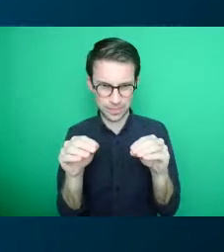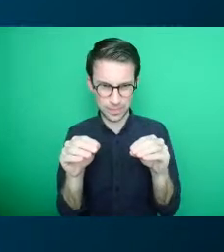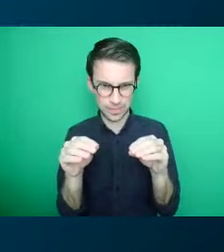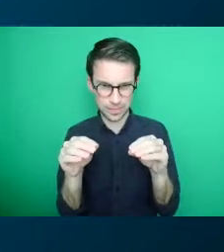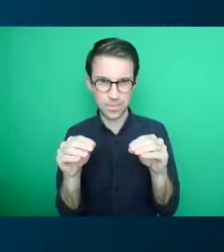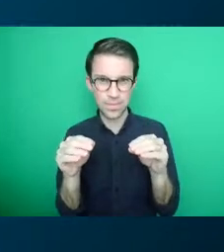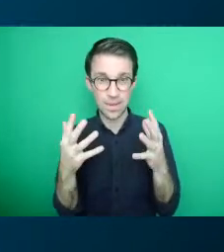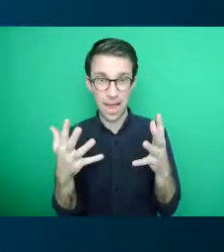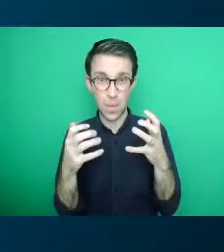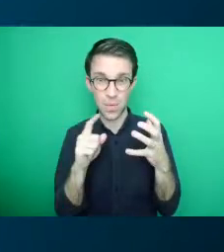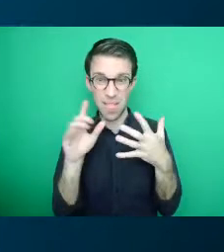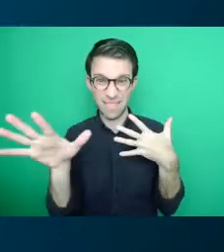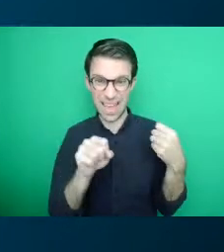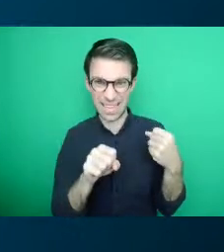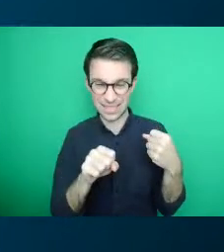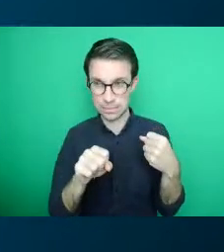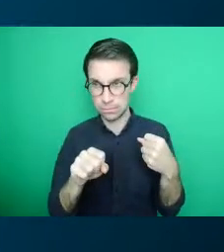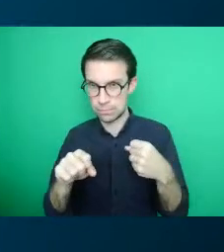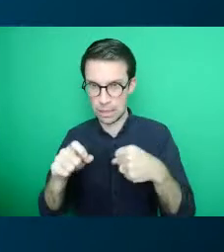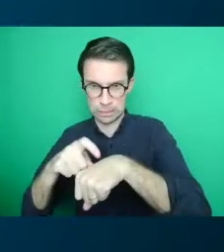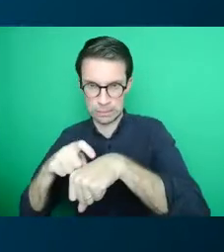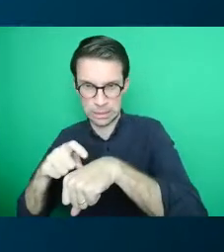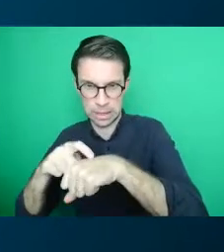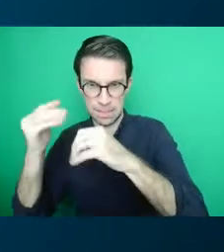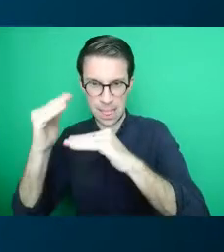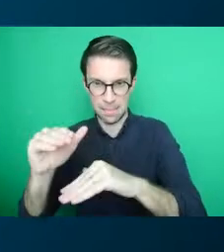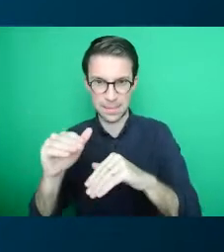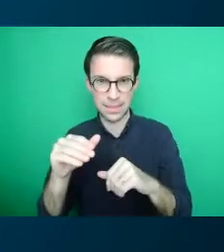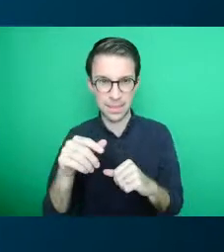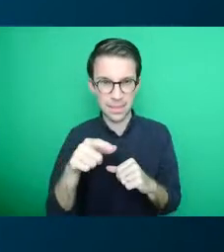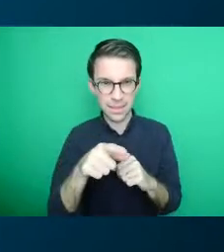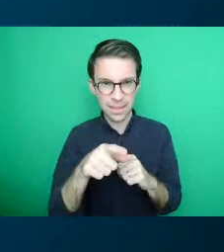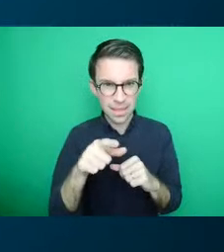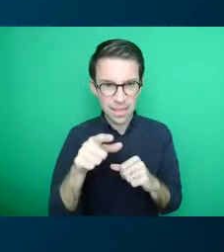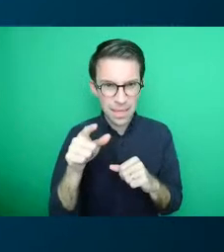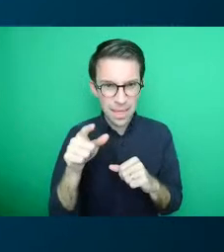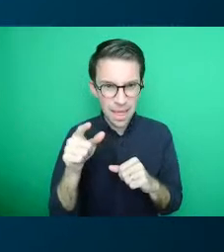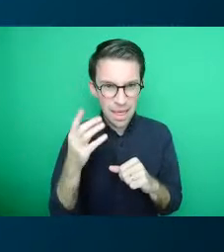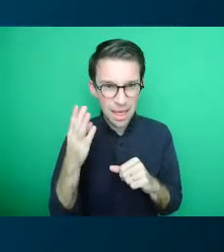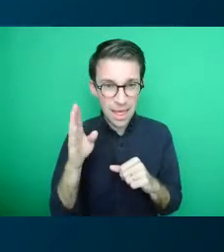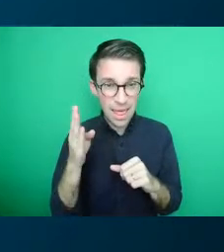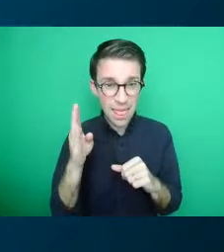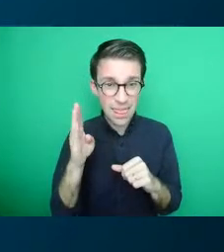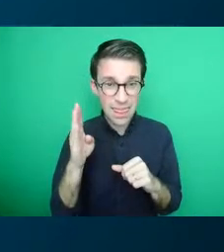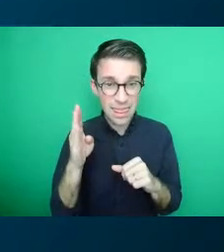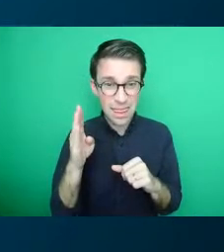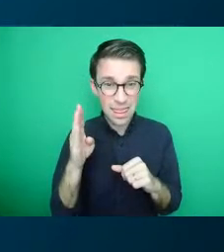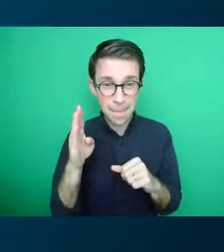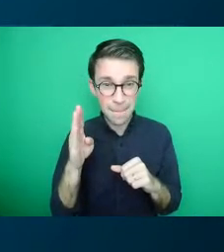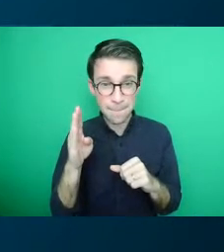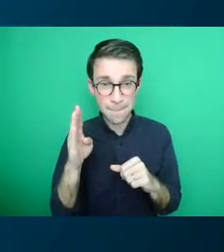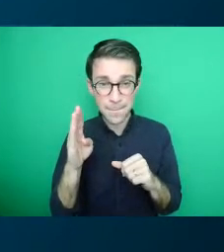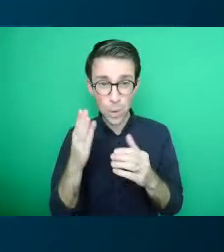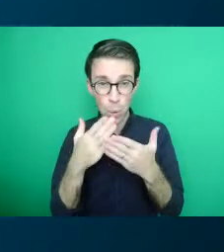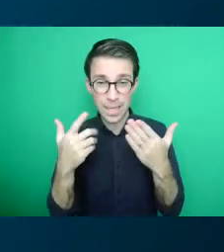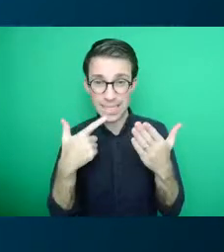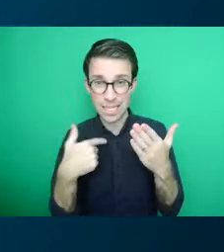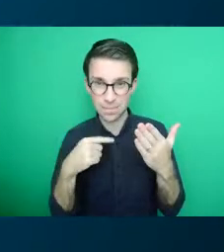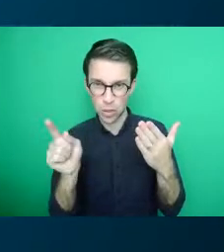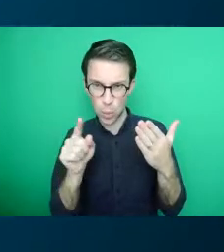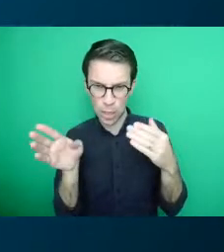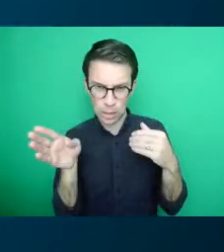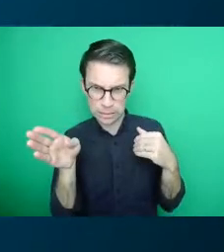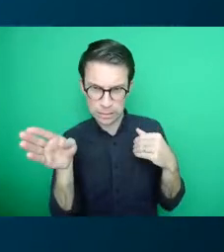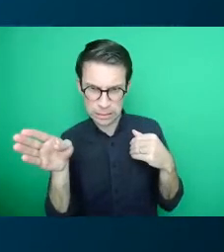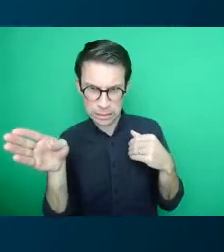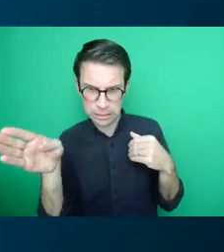fast because I know we are very limited on time here. That little blue thing tells me where I should be pointing to follow what that node plotted out. And we'll speed up